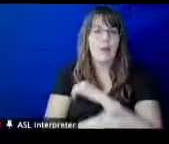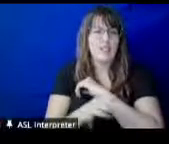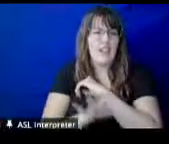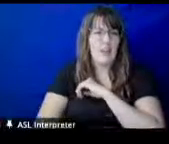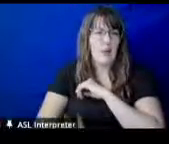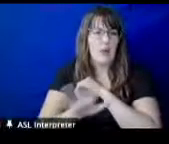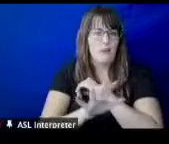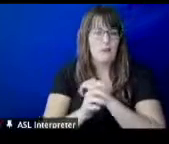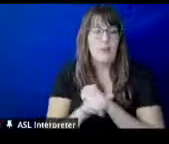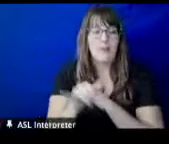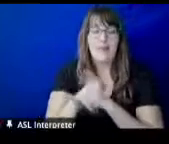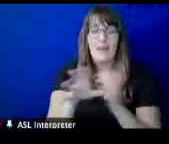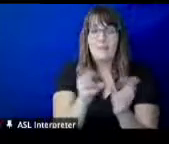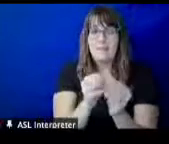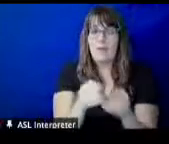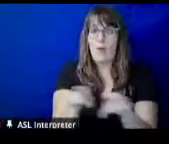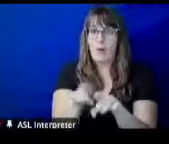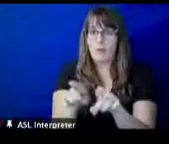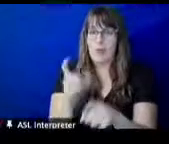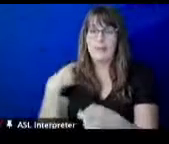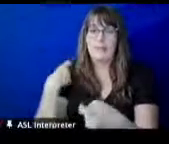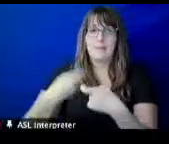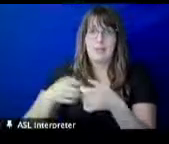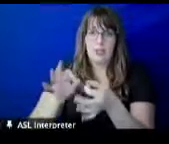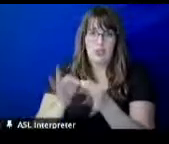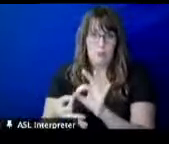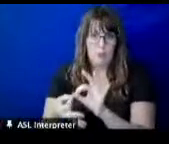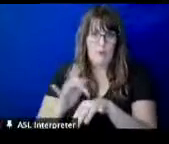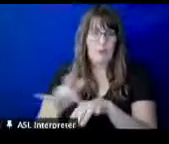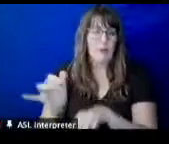This meeting will have a Spanish listening line and a Spanish interpreters available.